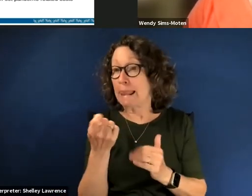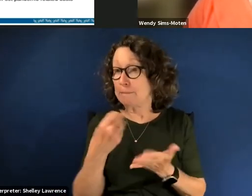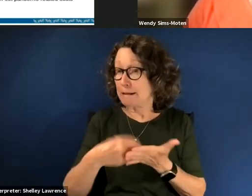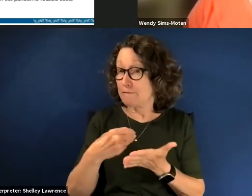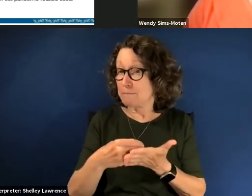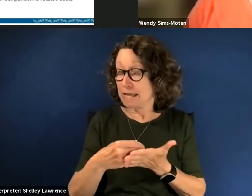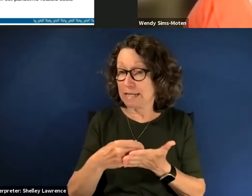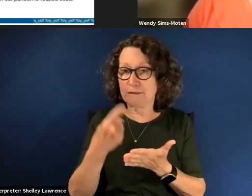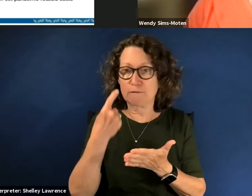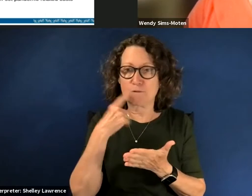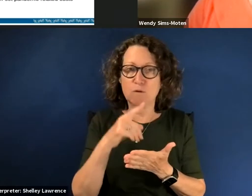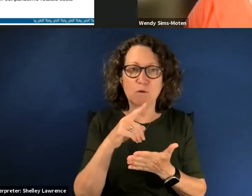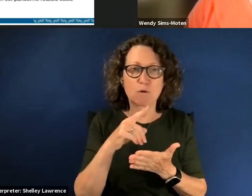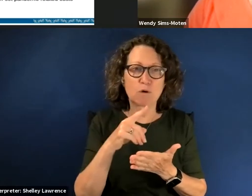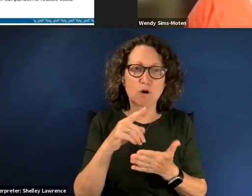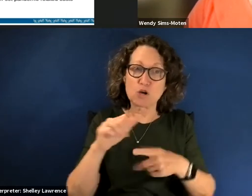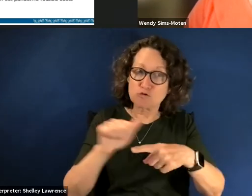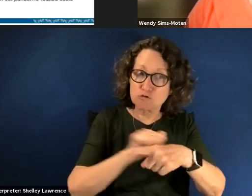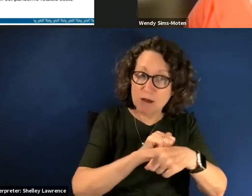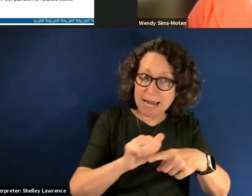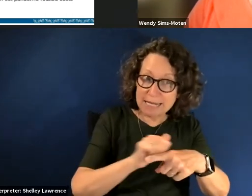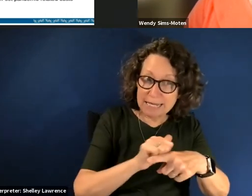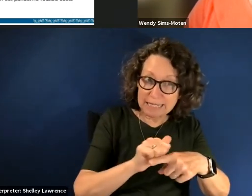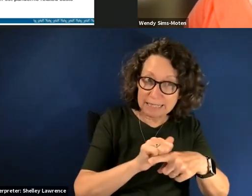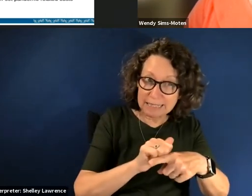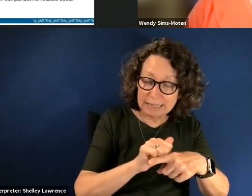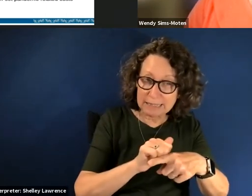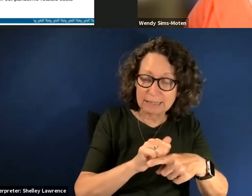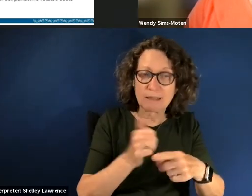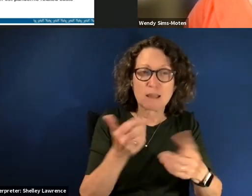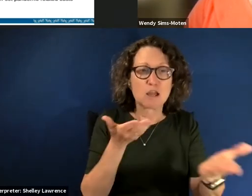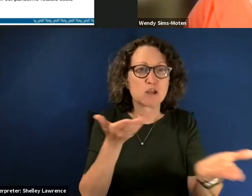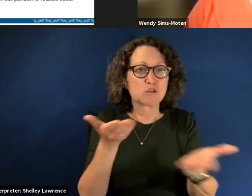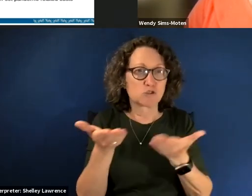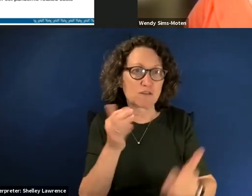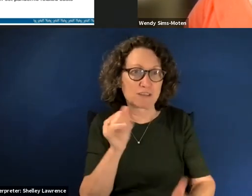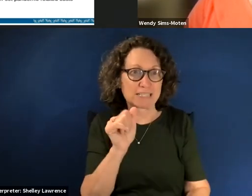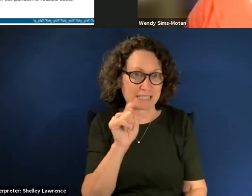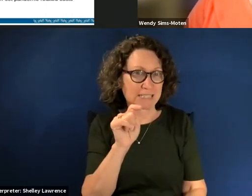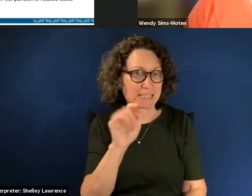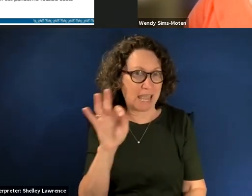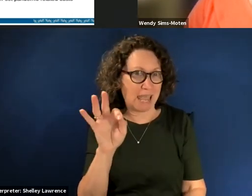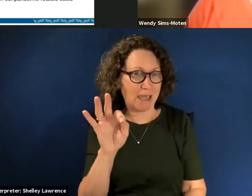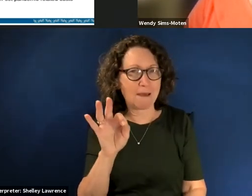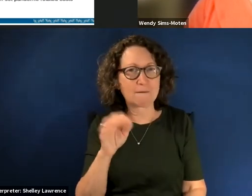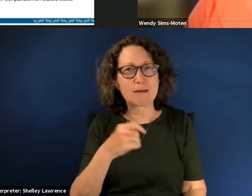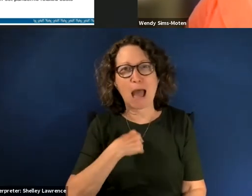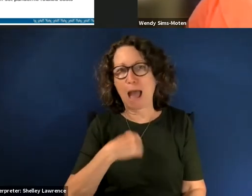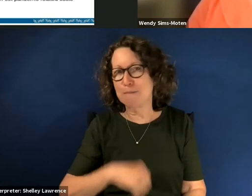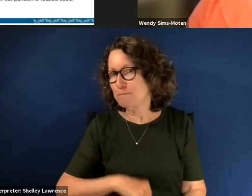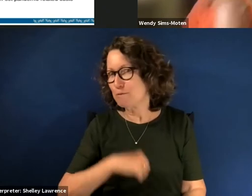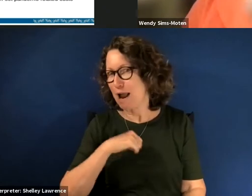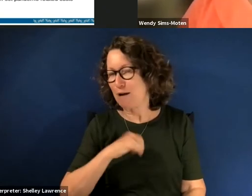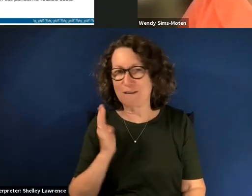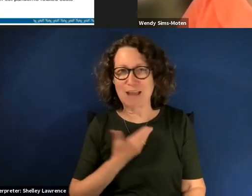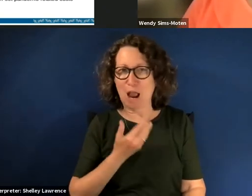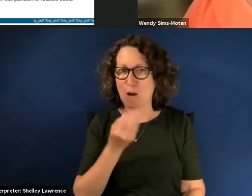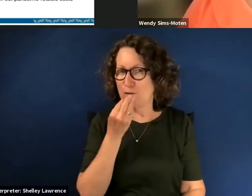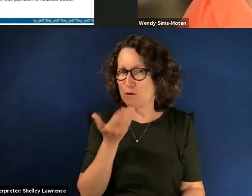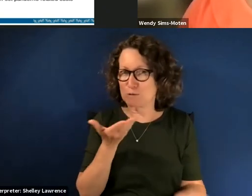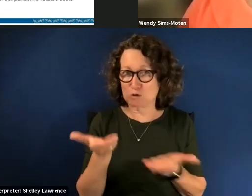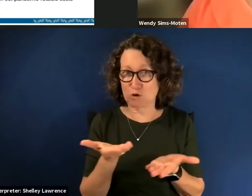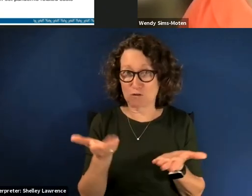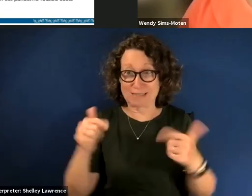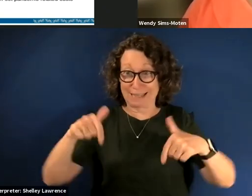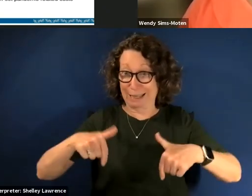there for training of service staff. So I'm really proud of our food service here